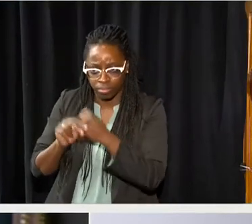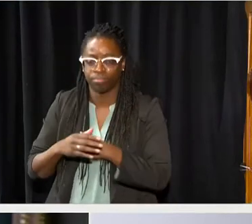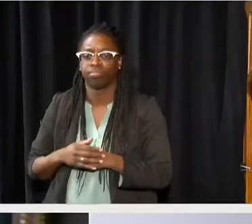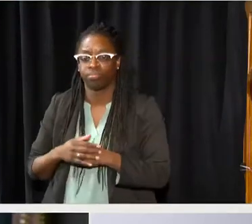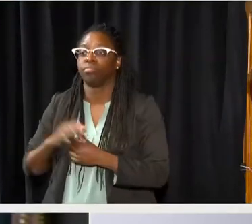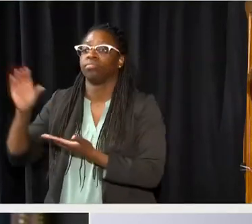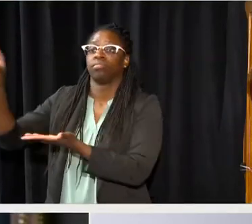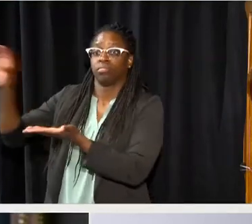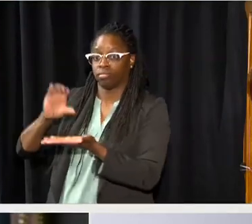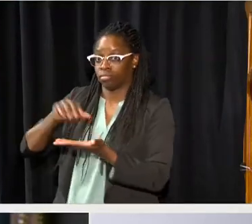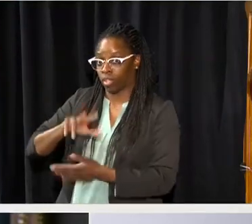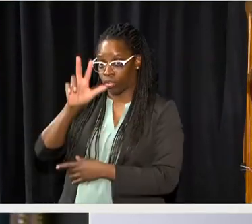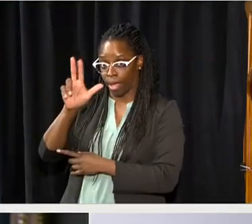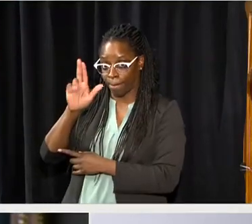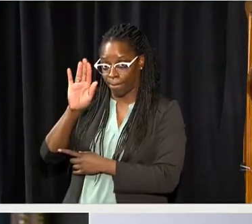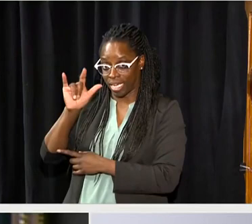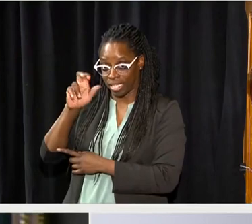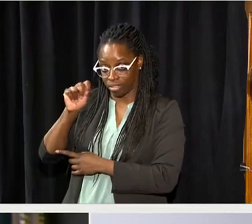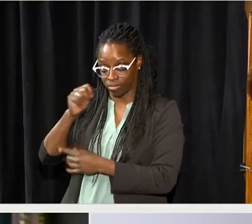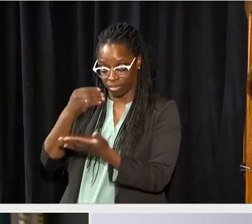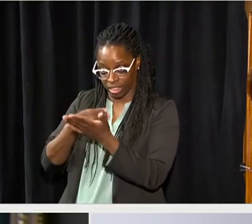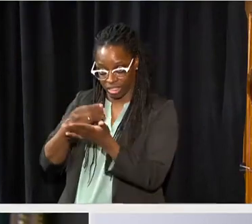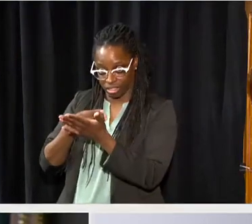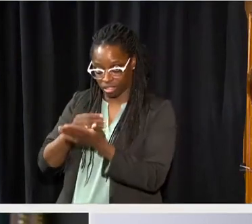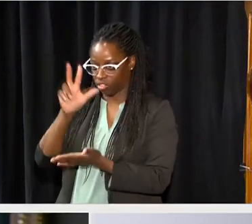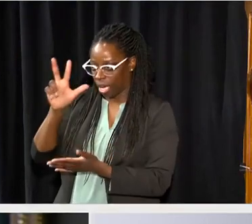to Massachusetts in year one alone.